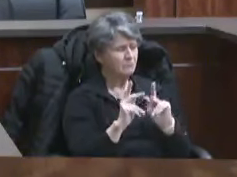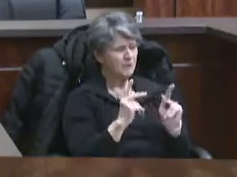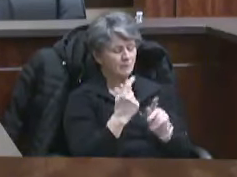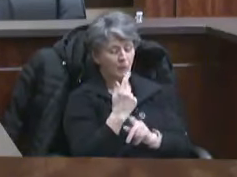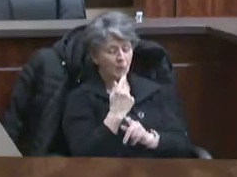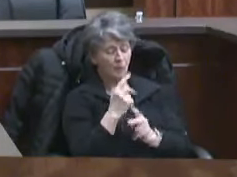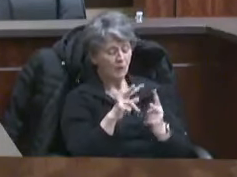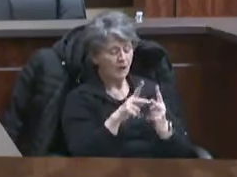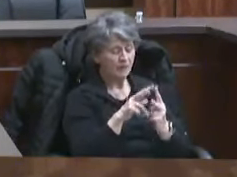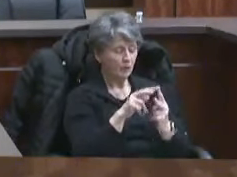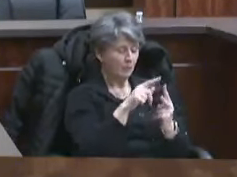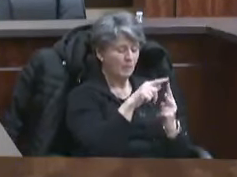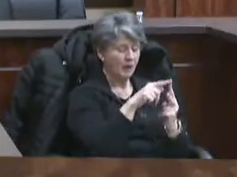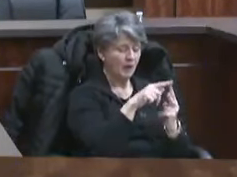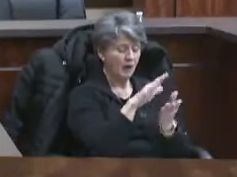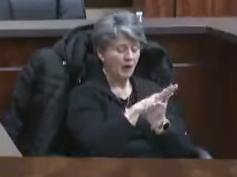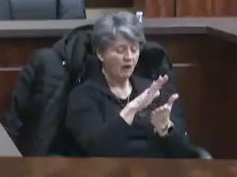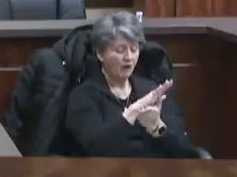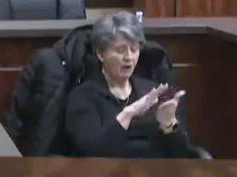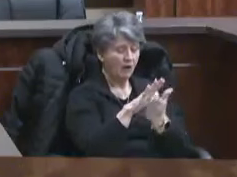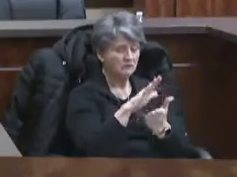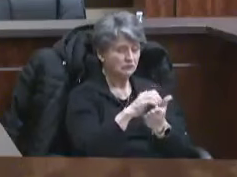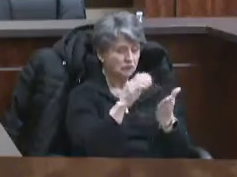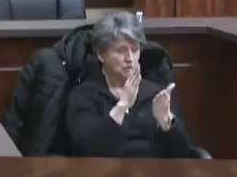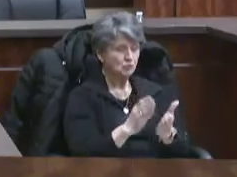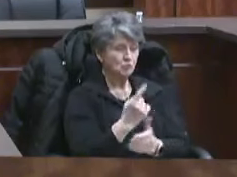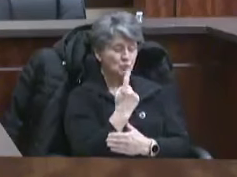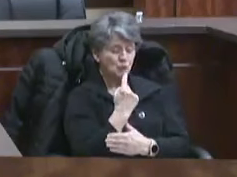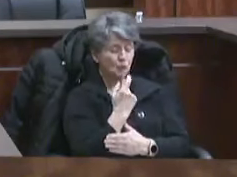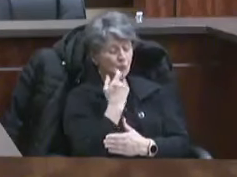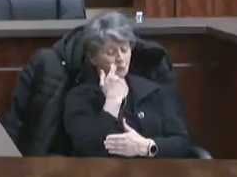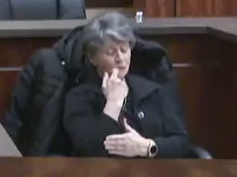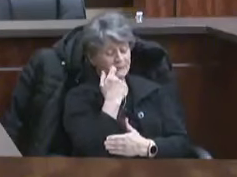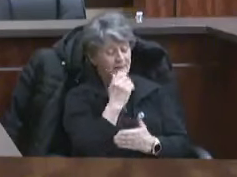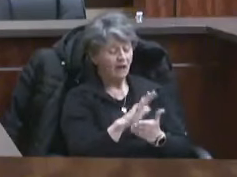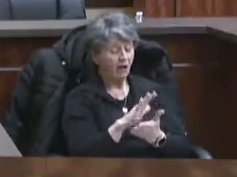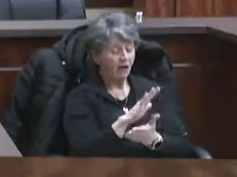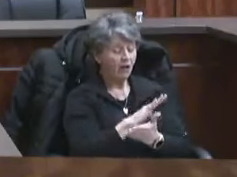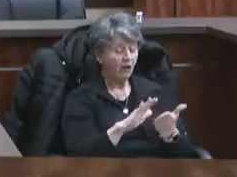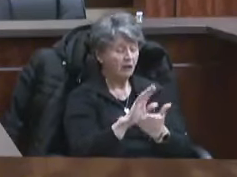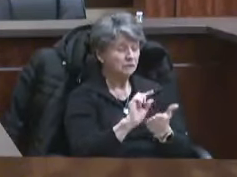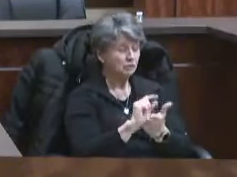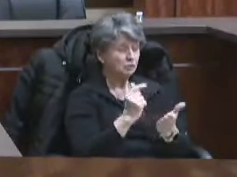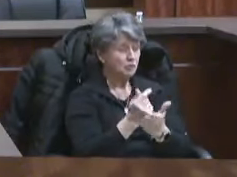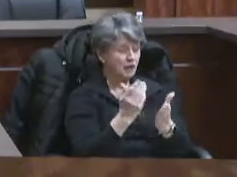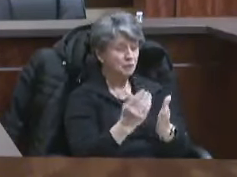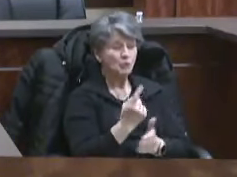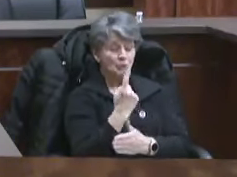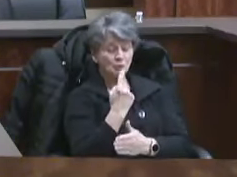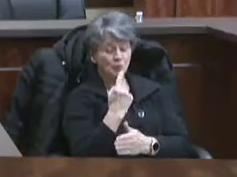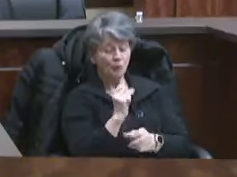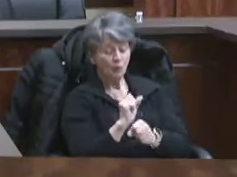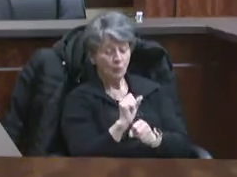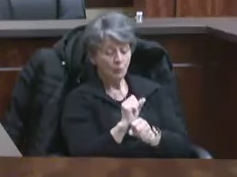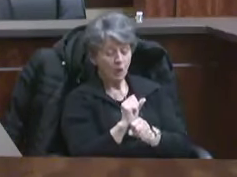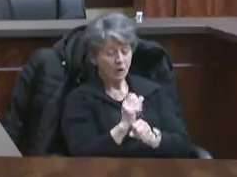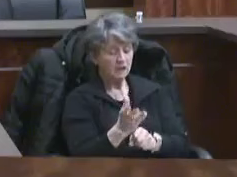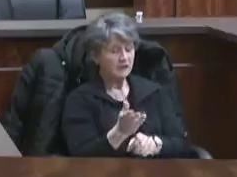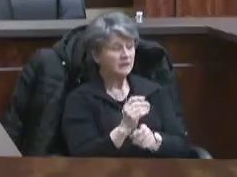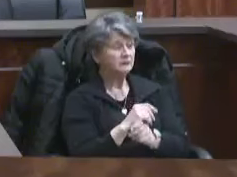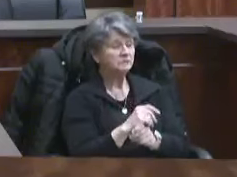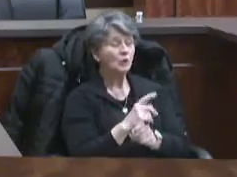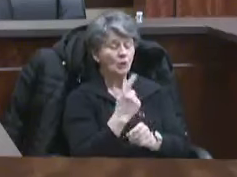either college students or recent college graduates who are working, who have all worked through